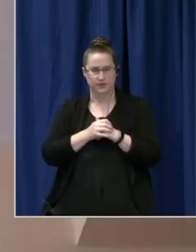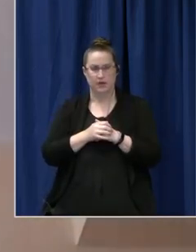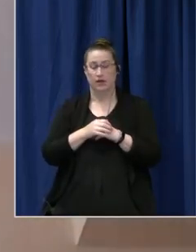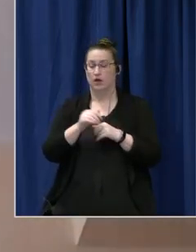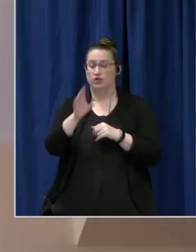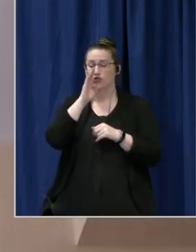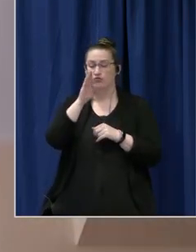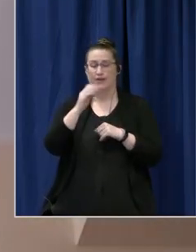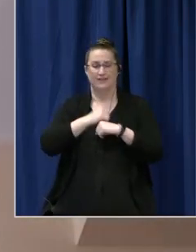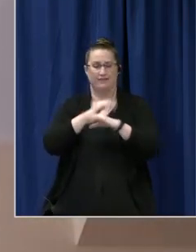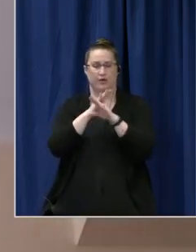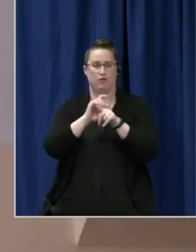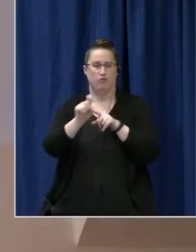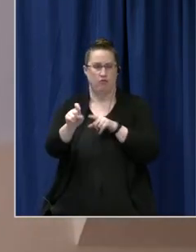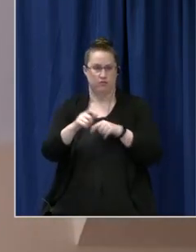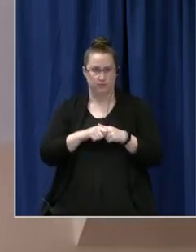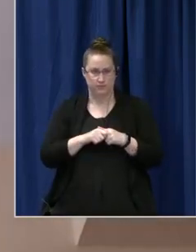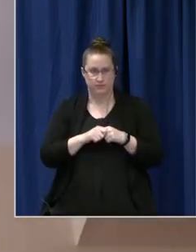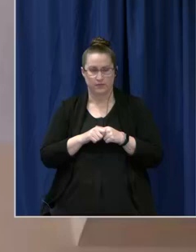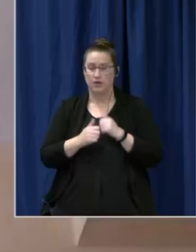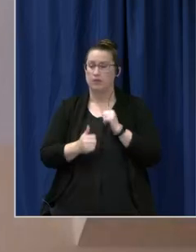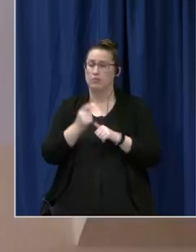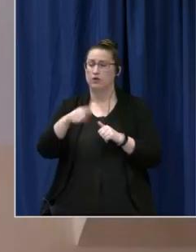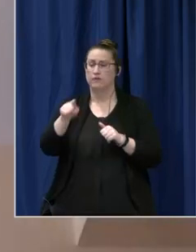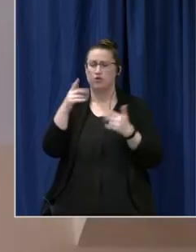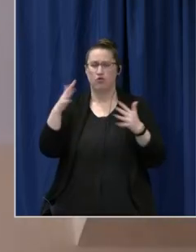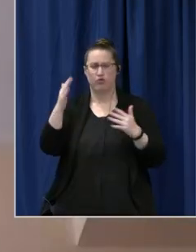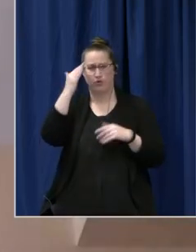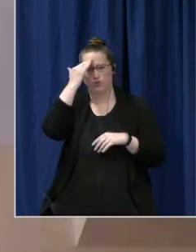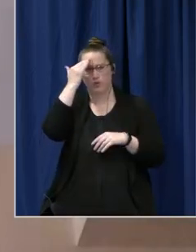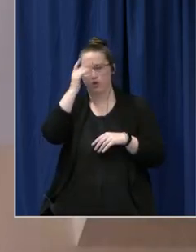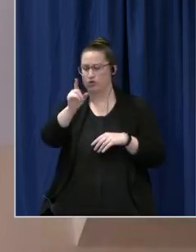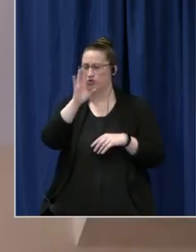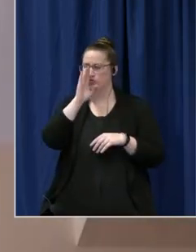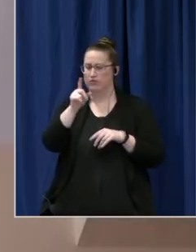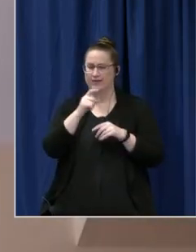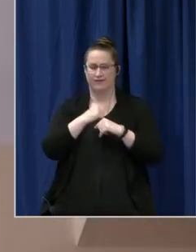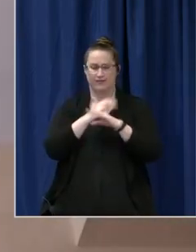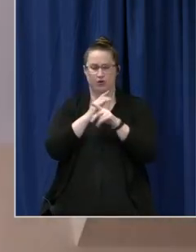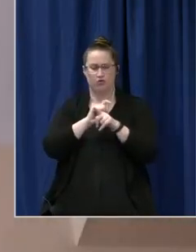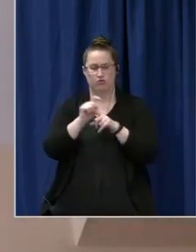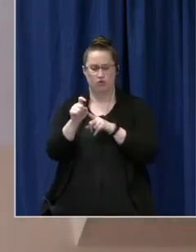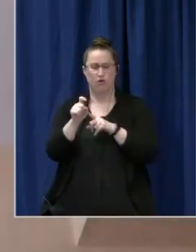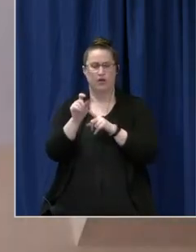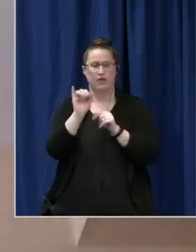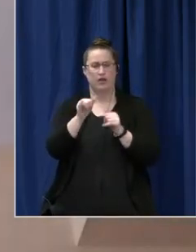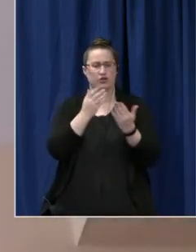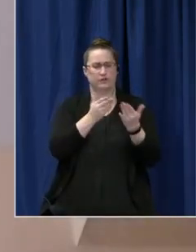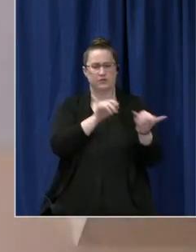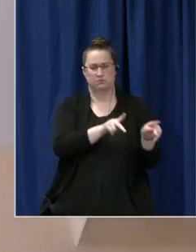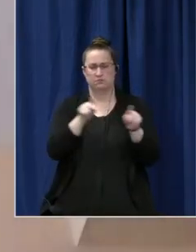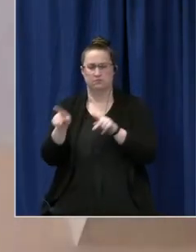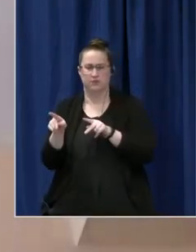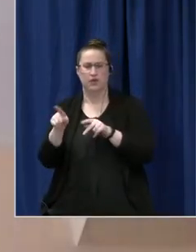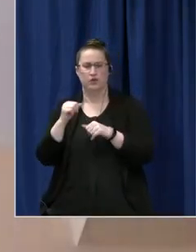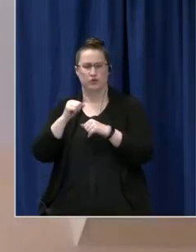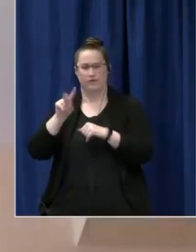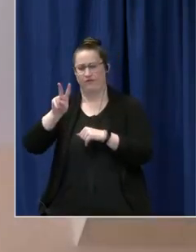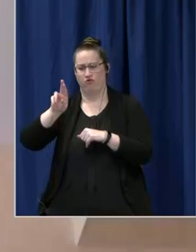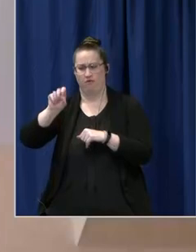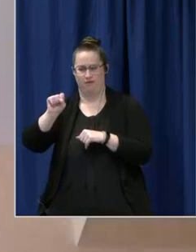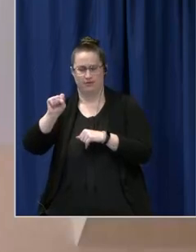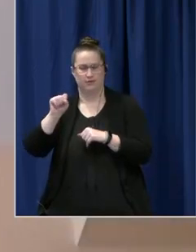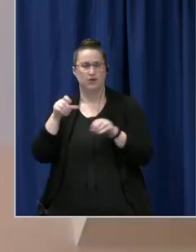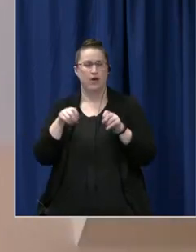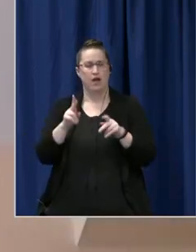video calling. As most of you already know, direct video calling is a service akin to video relay service. It allows